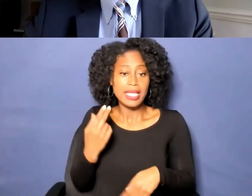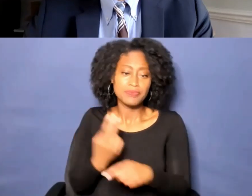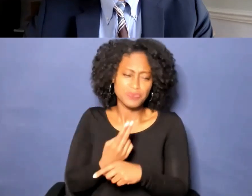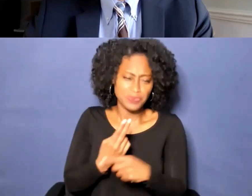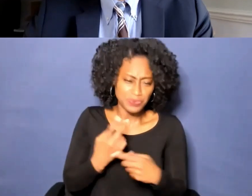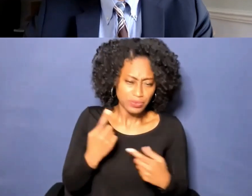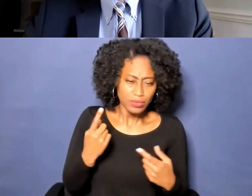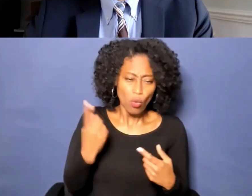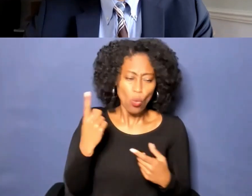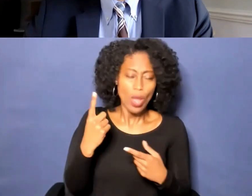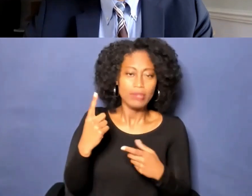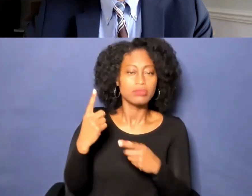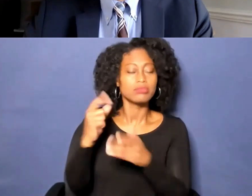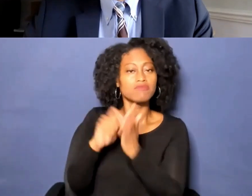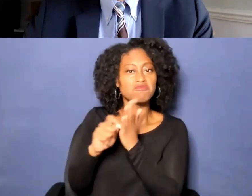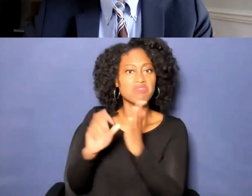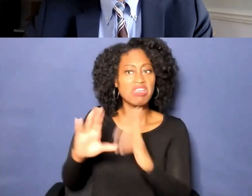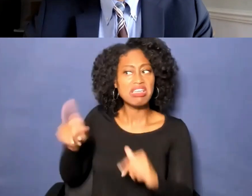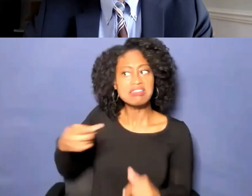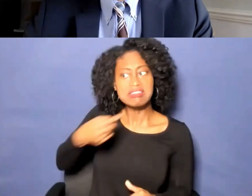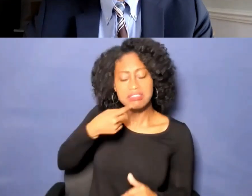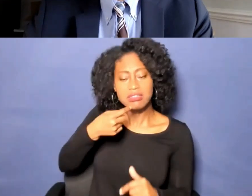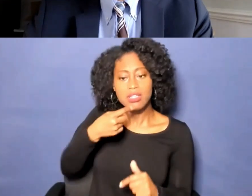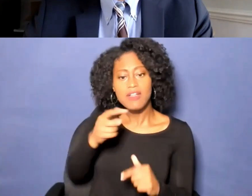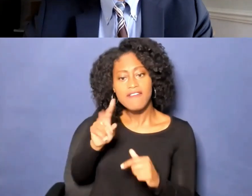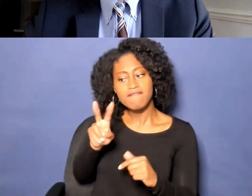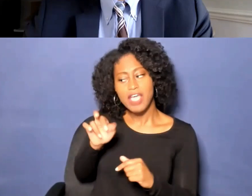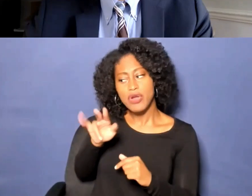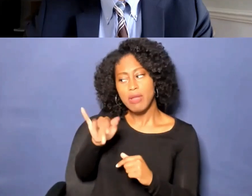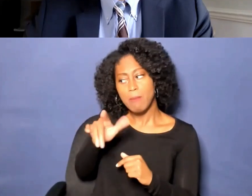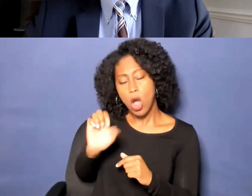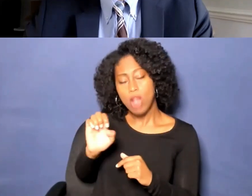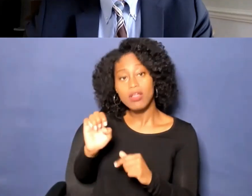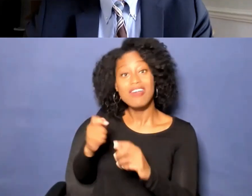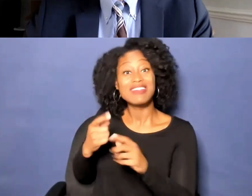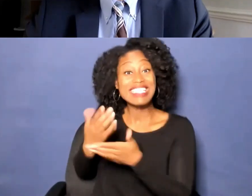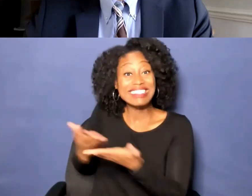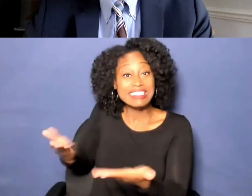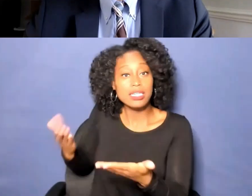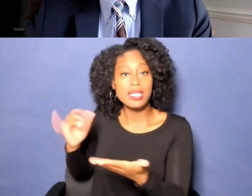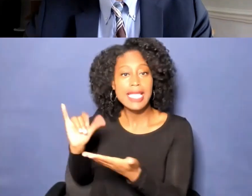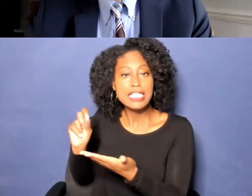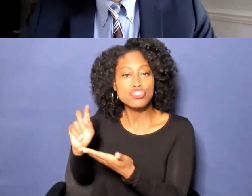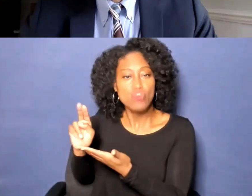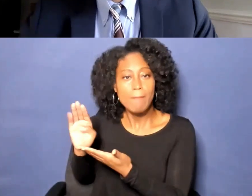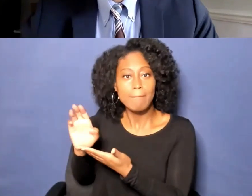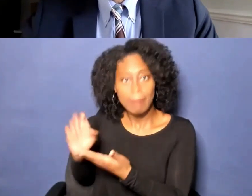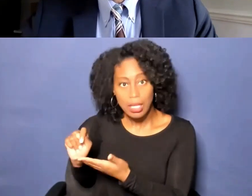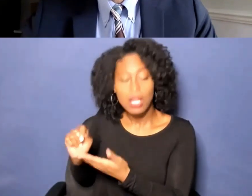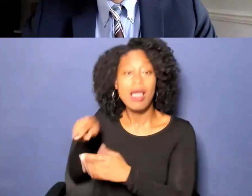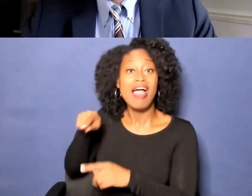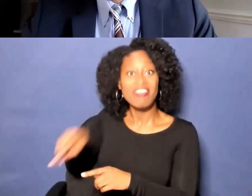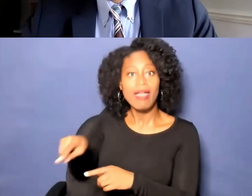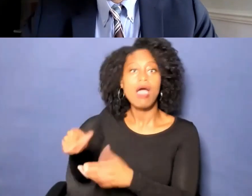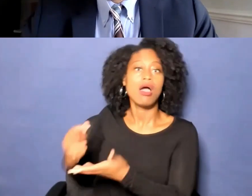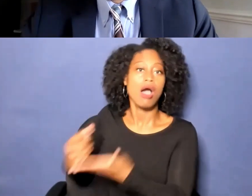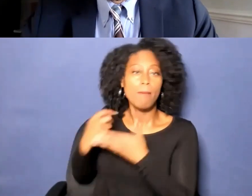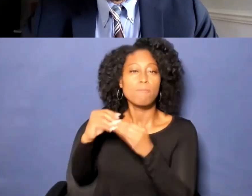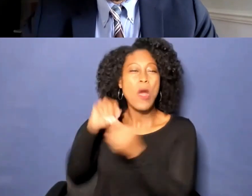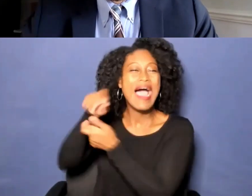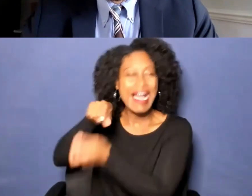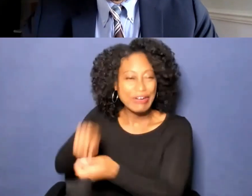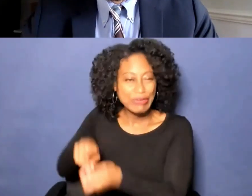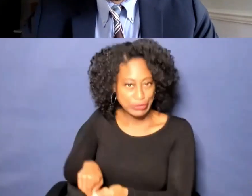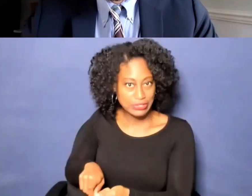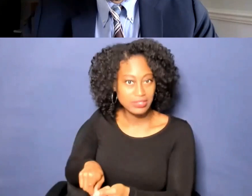very interesting. I think that it is really on the part of the investigator